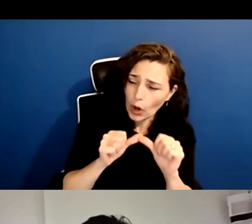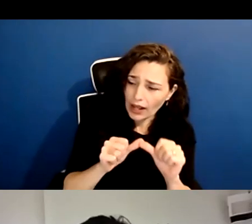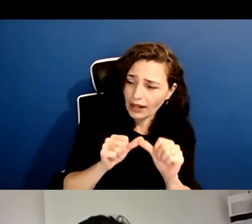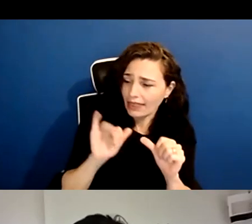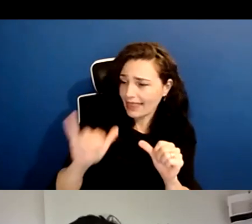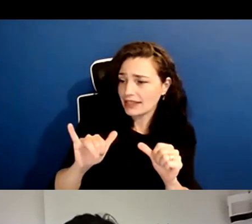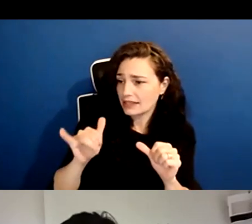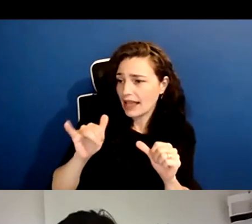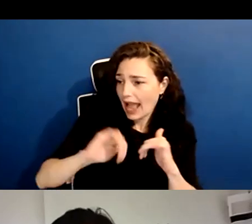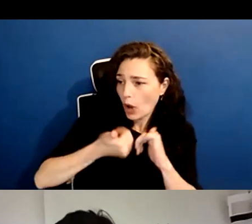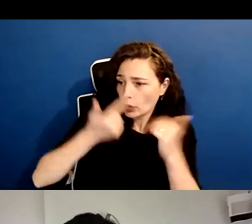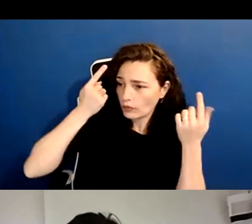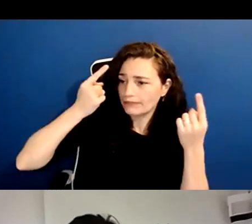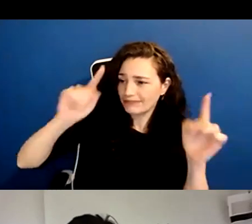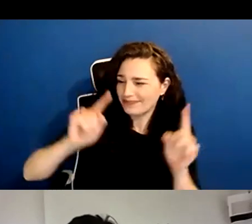we'll see it through. So